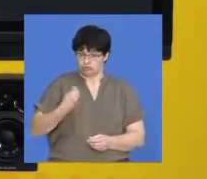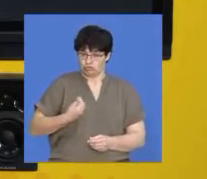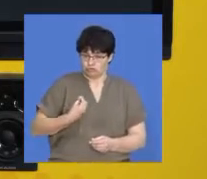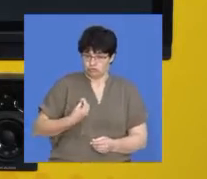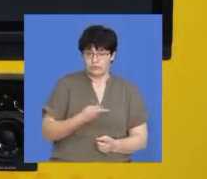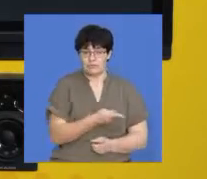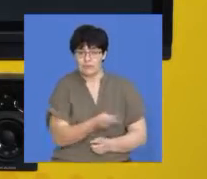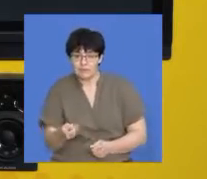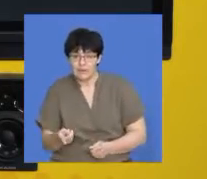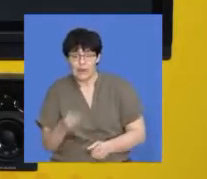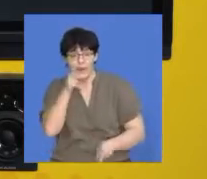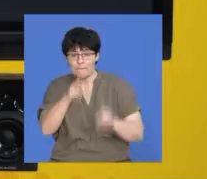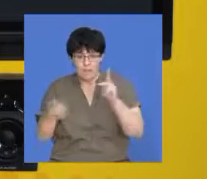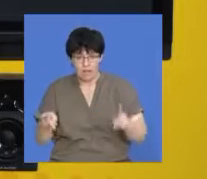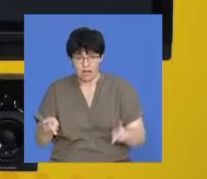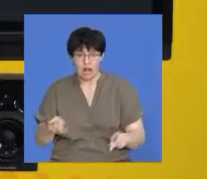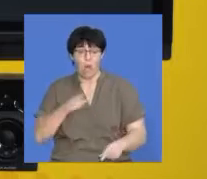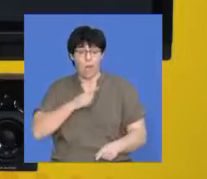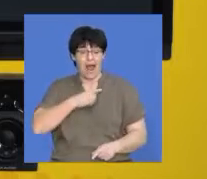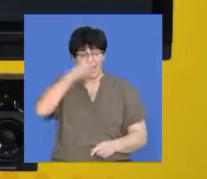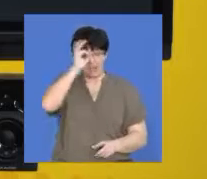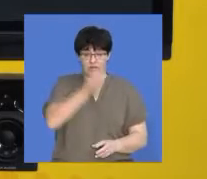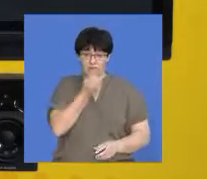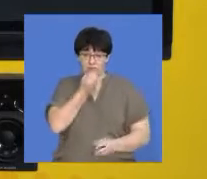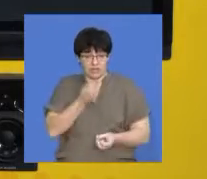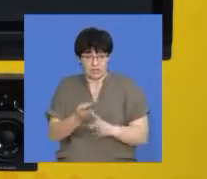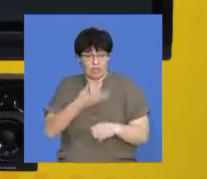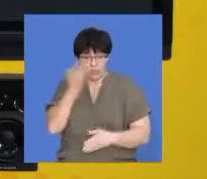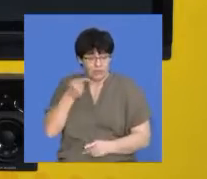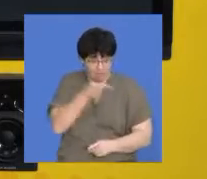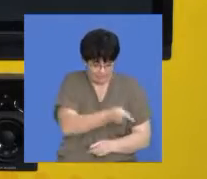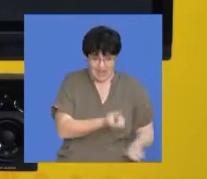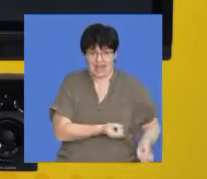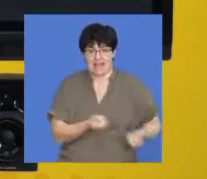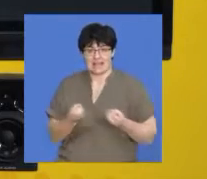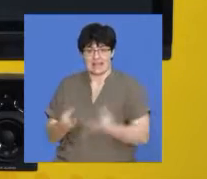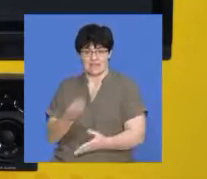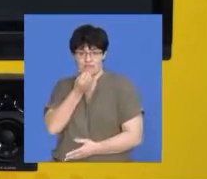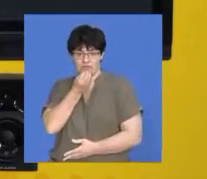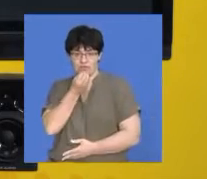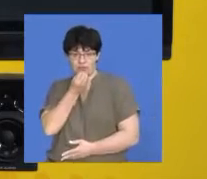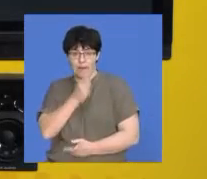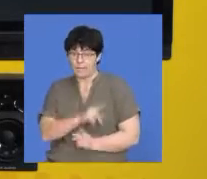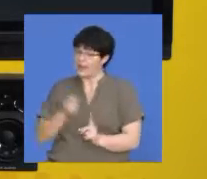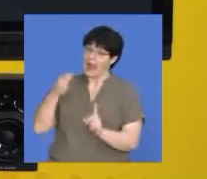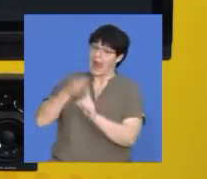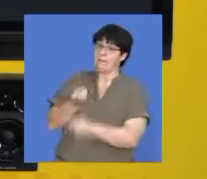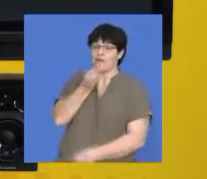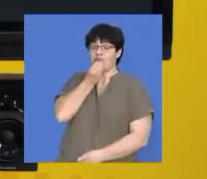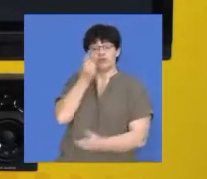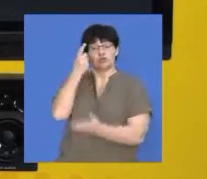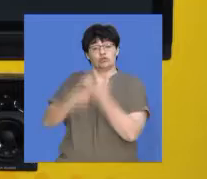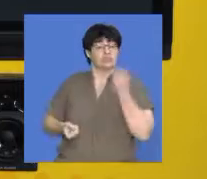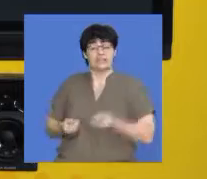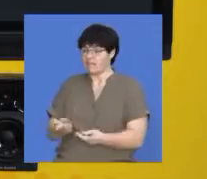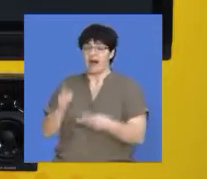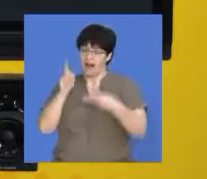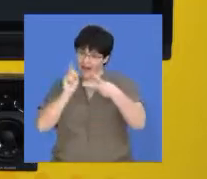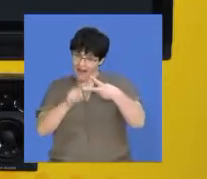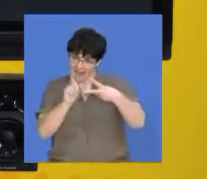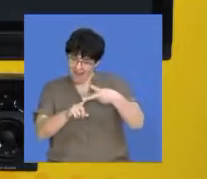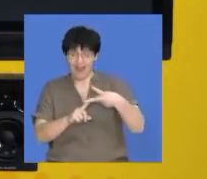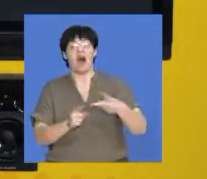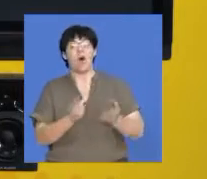children the food because the government was not doing it, but the aim behind that was not just to feed them, but it was also